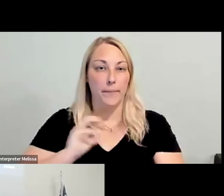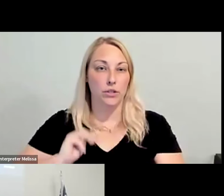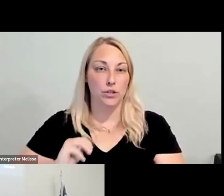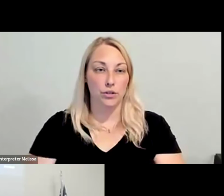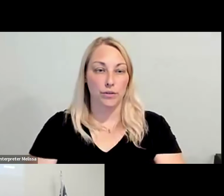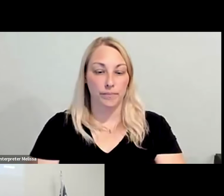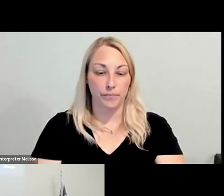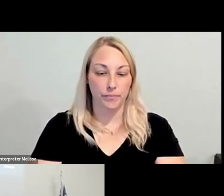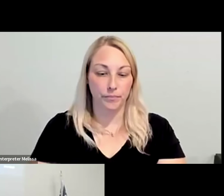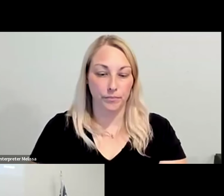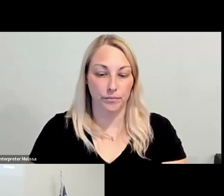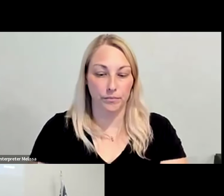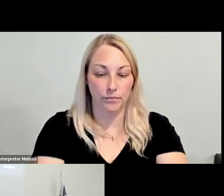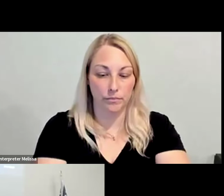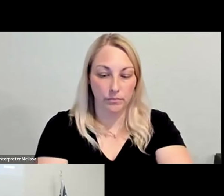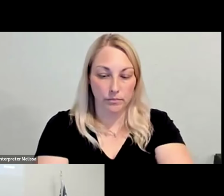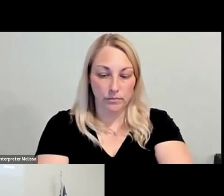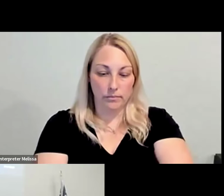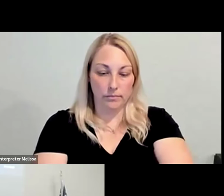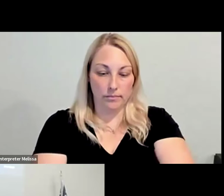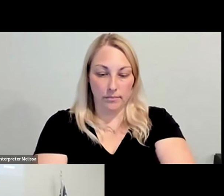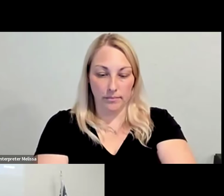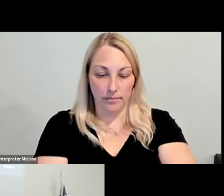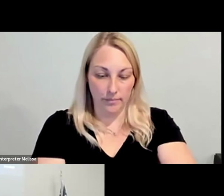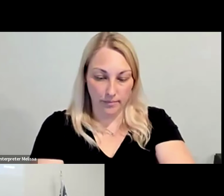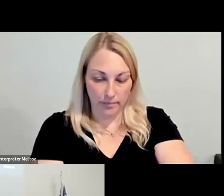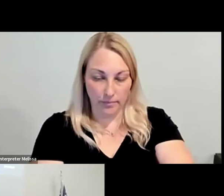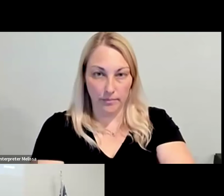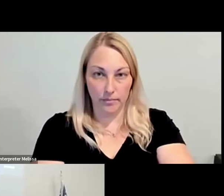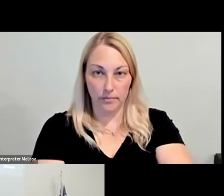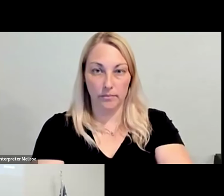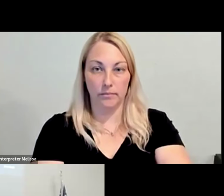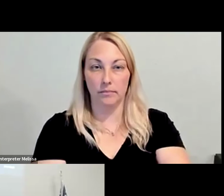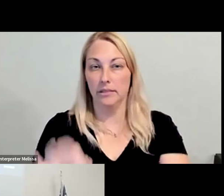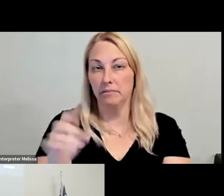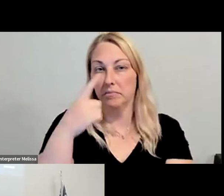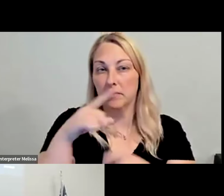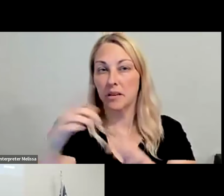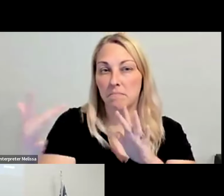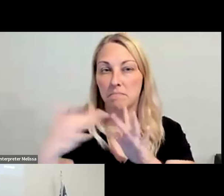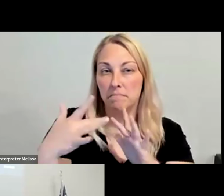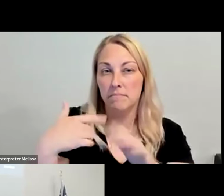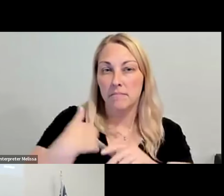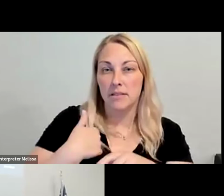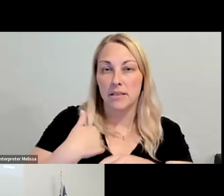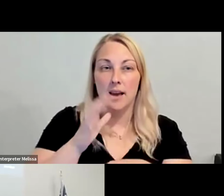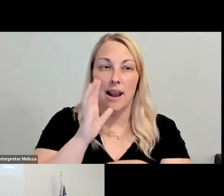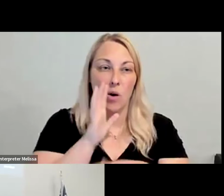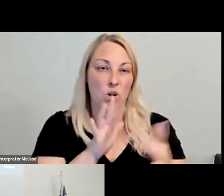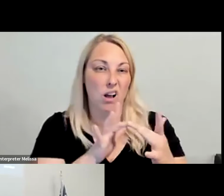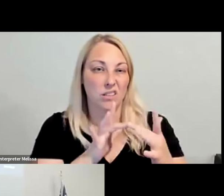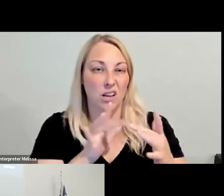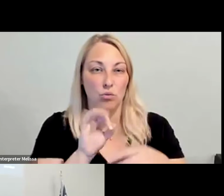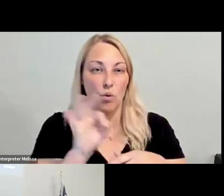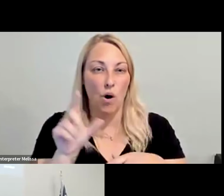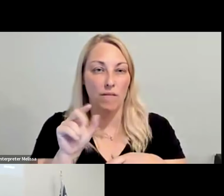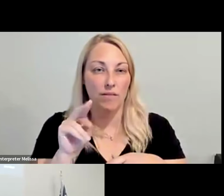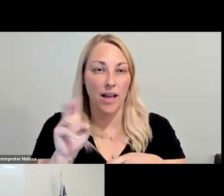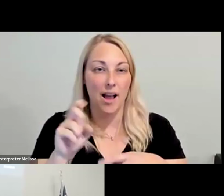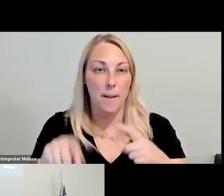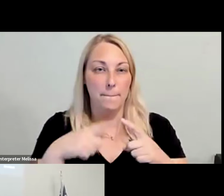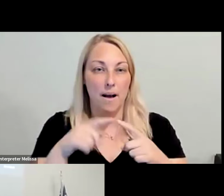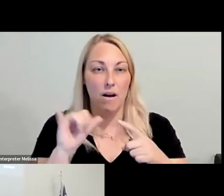Thank you. And just circle up with me. I'll touch base with you offline just about the address